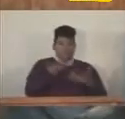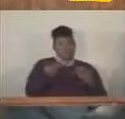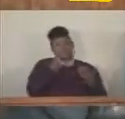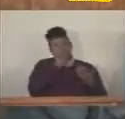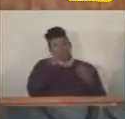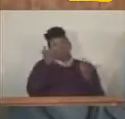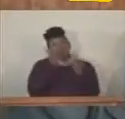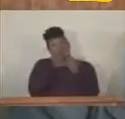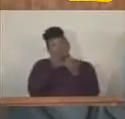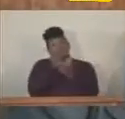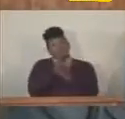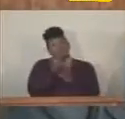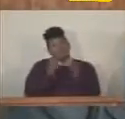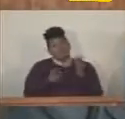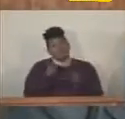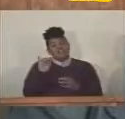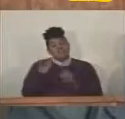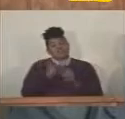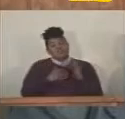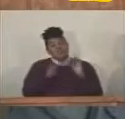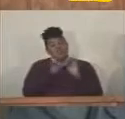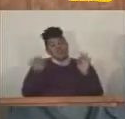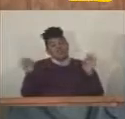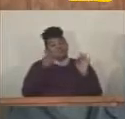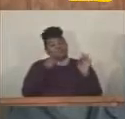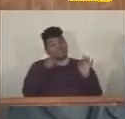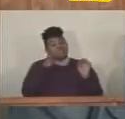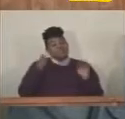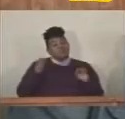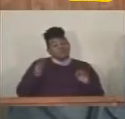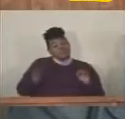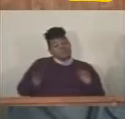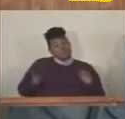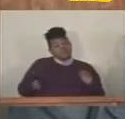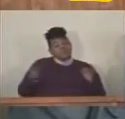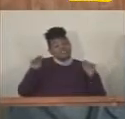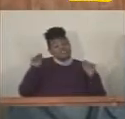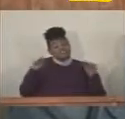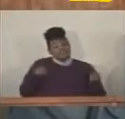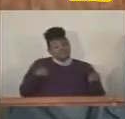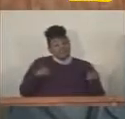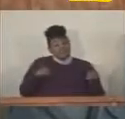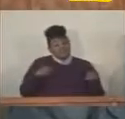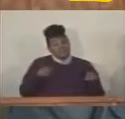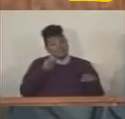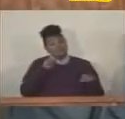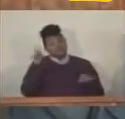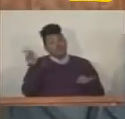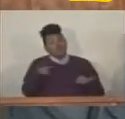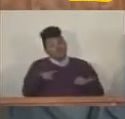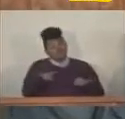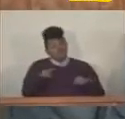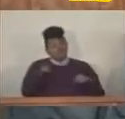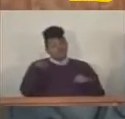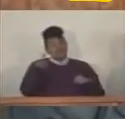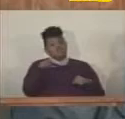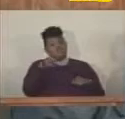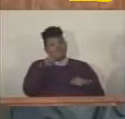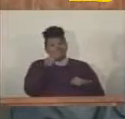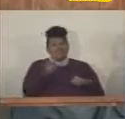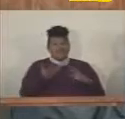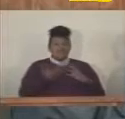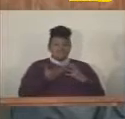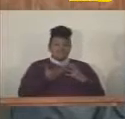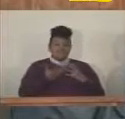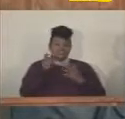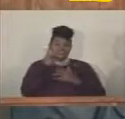I'm not able to get out that word today, but I assure you I do know the meaning and I do know the word I intend to use because the prosecution